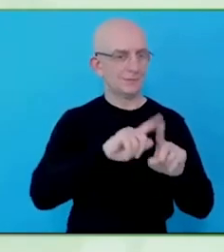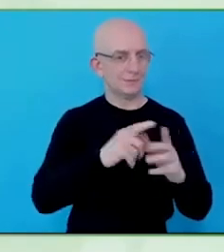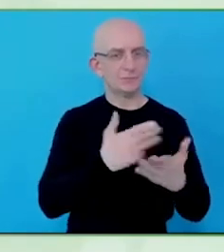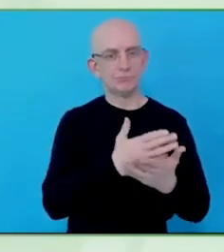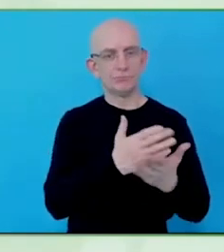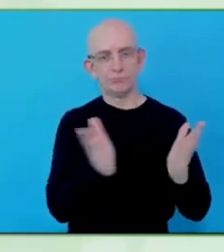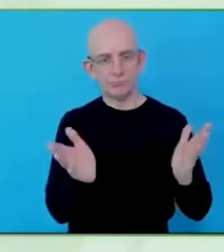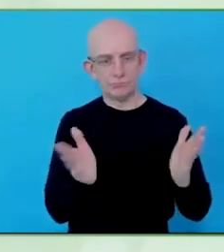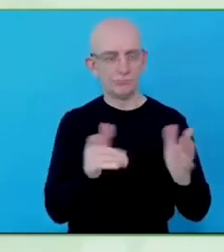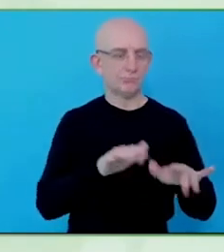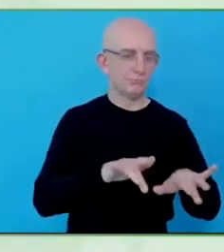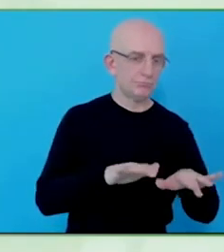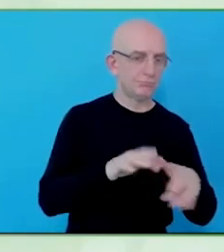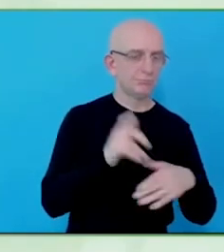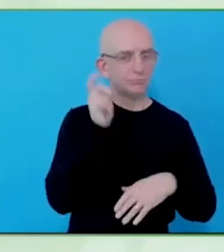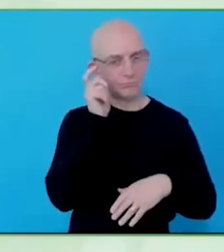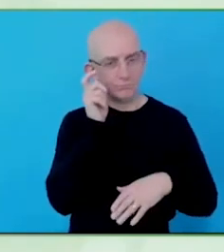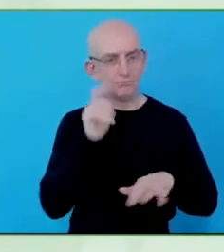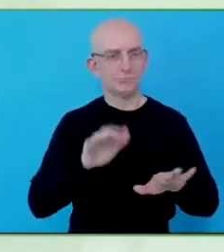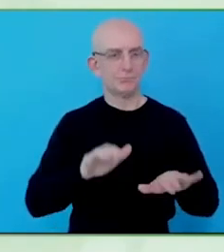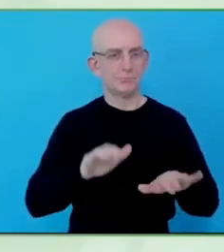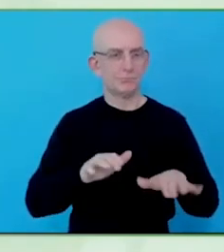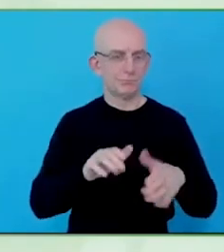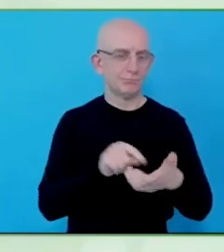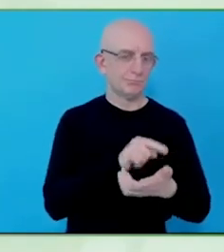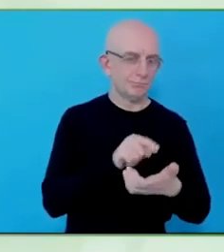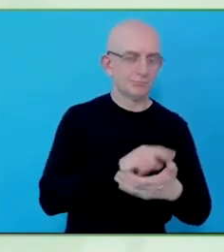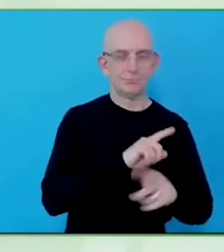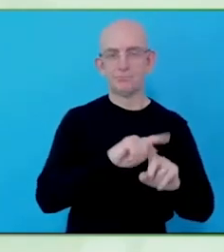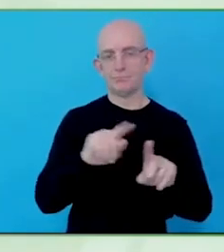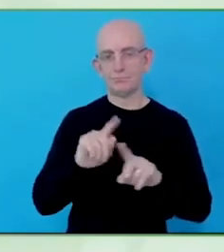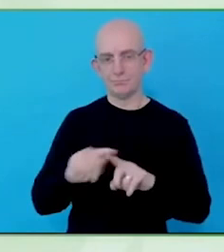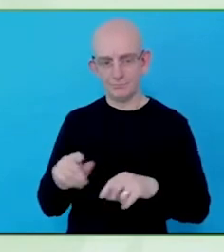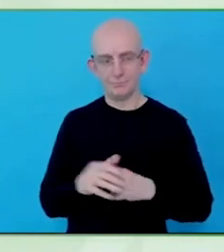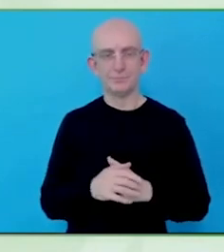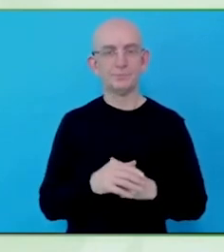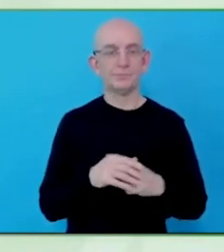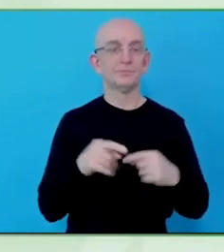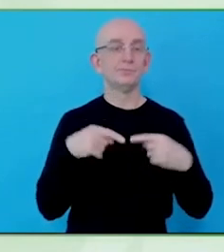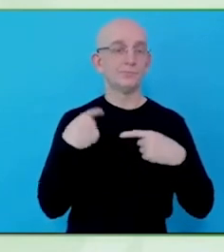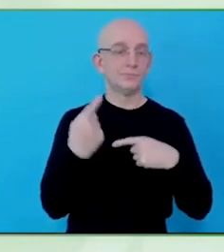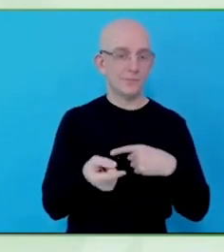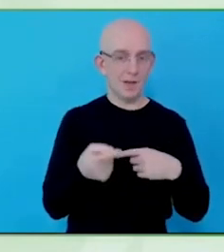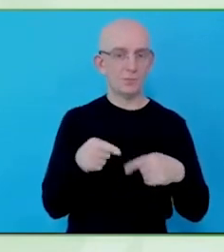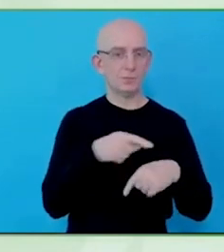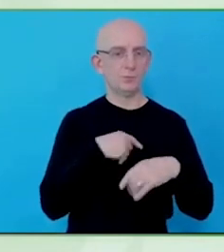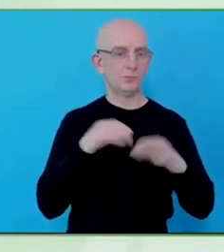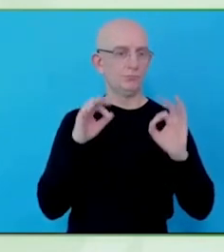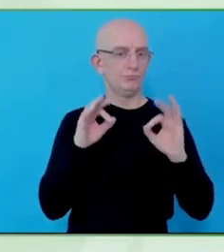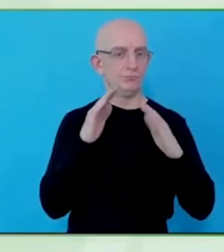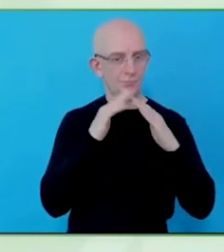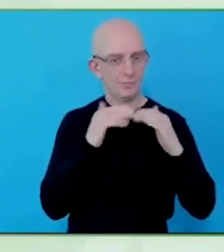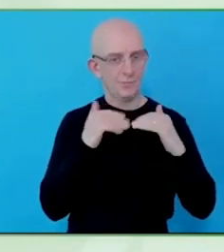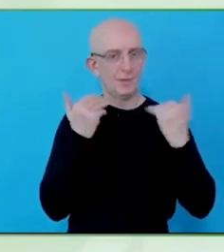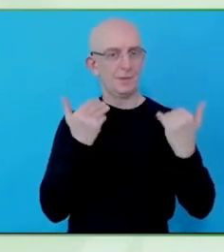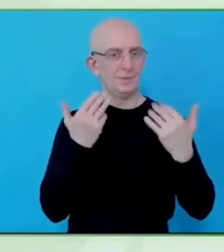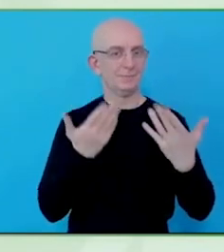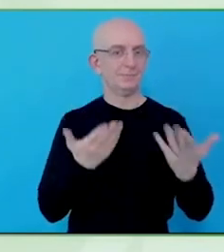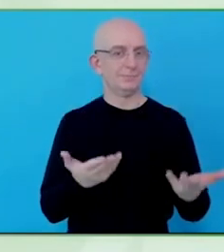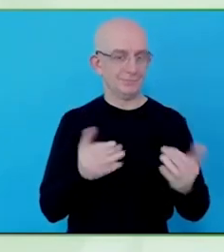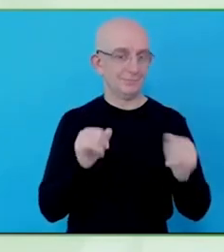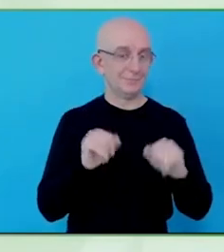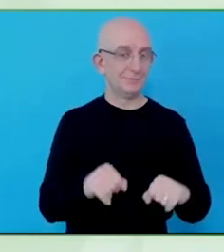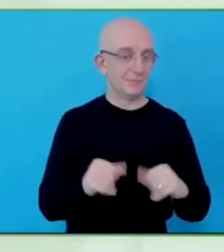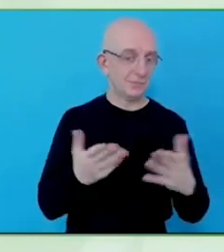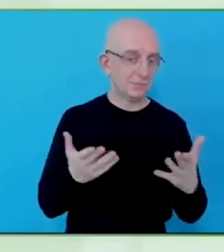corporation. There are a lot of challenges on the way. Two I grasped that could be summarized at